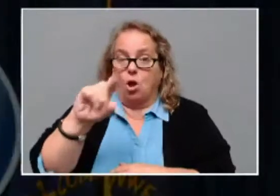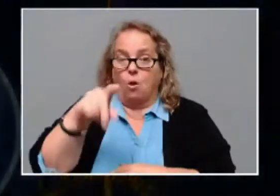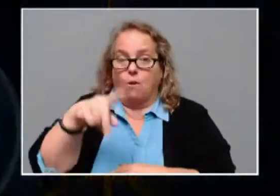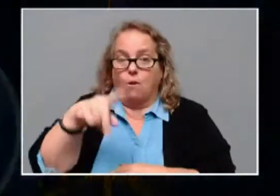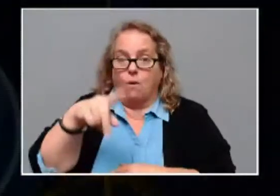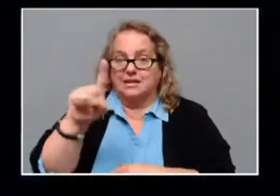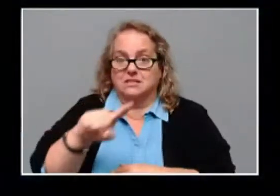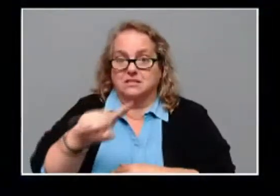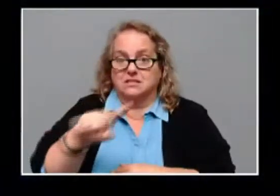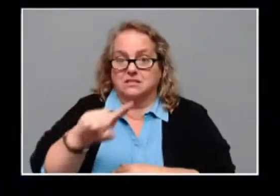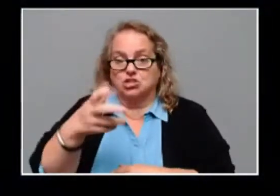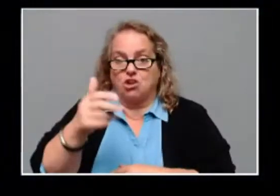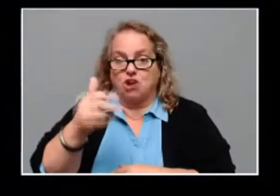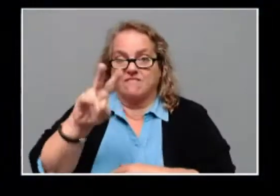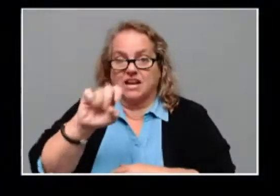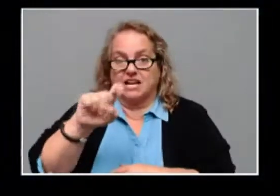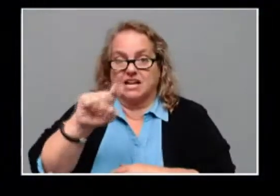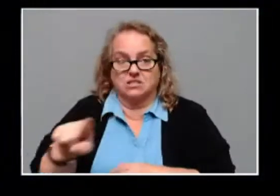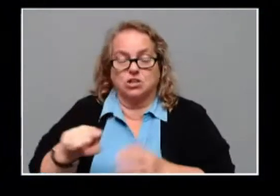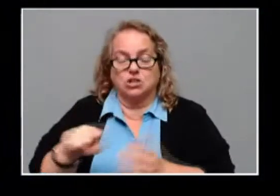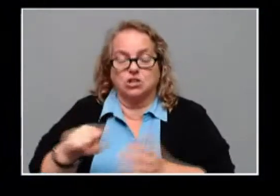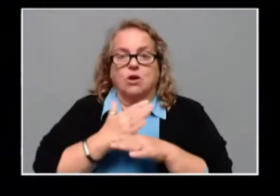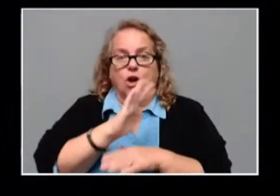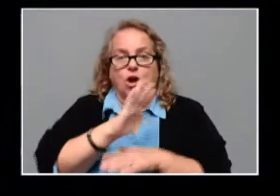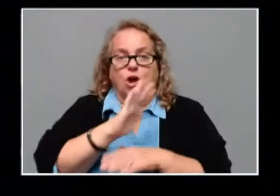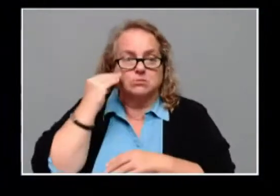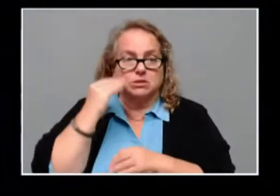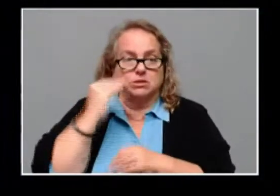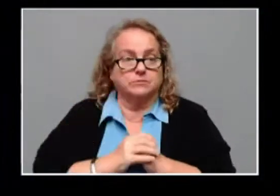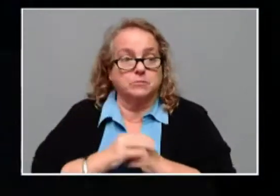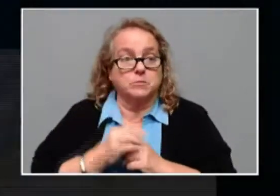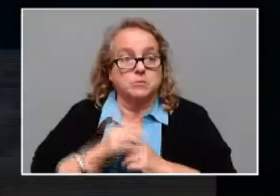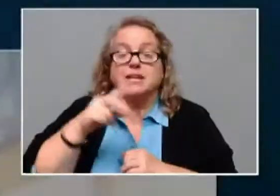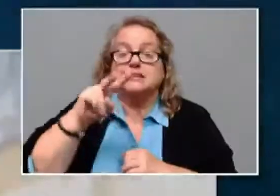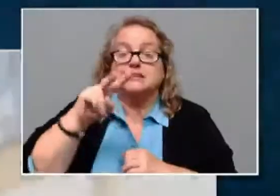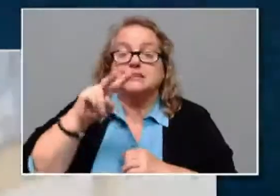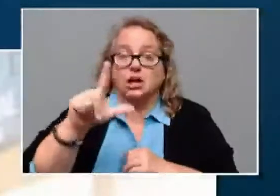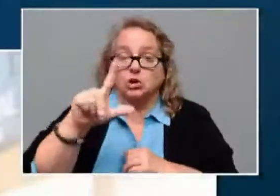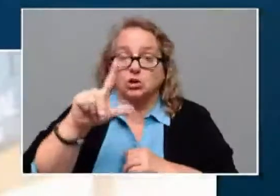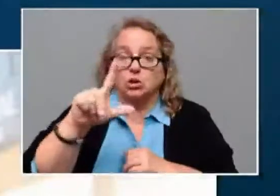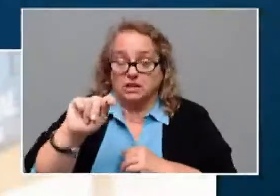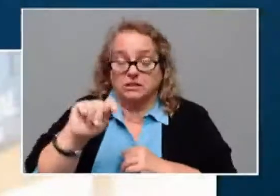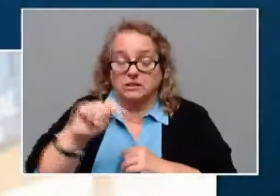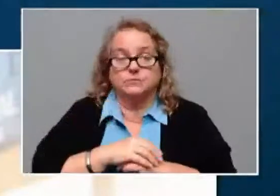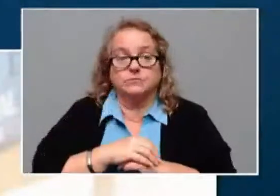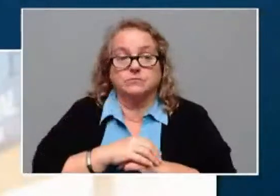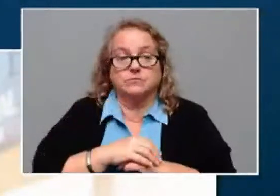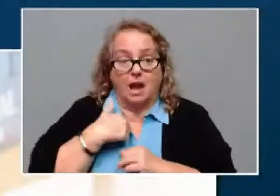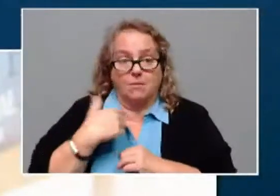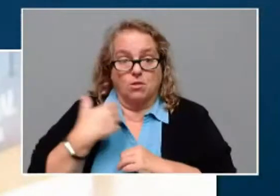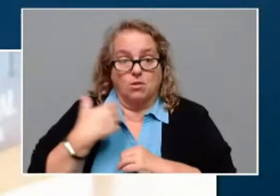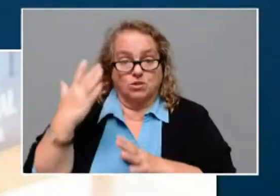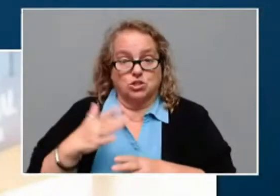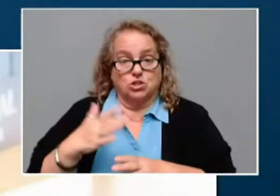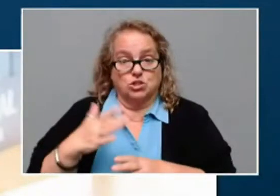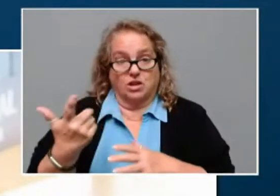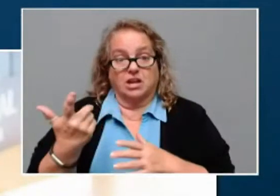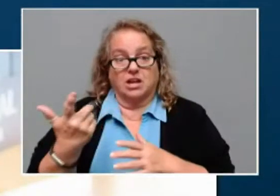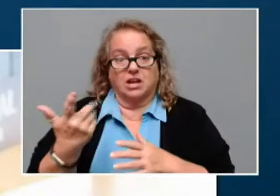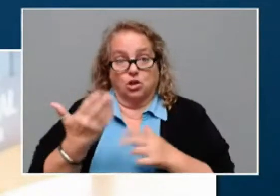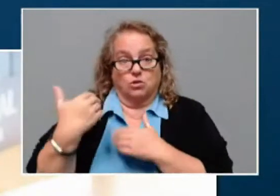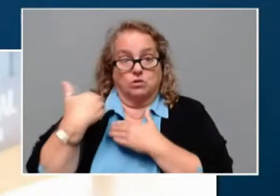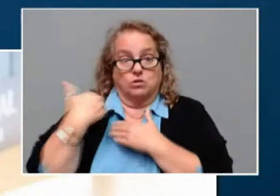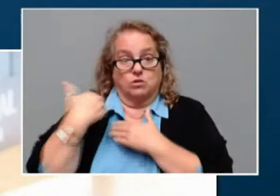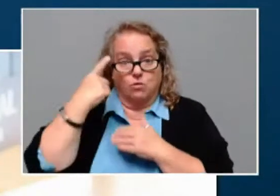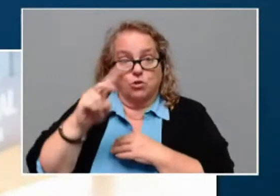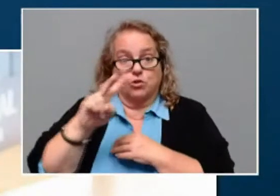far. I'm Second Lieutenant Lopez Chavez. I'm the officer in charge here for the 299th at Rockhouse Regional